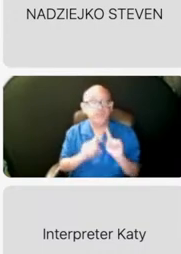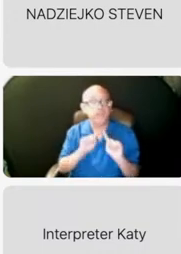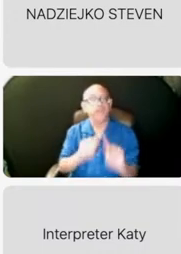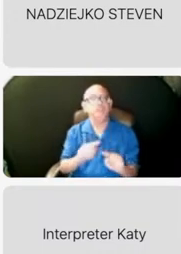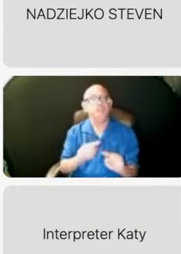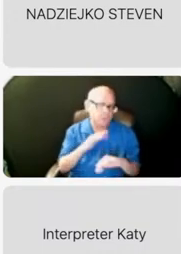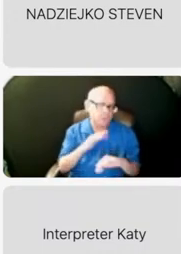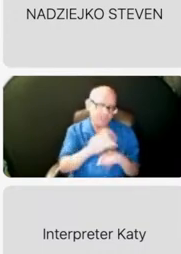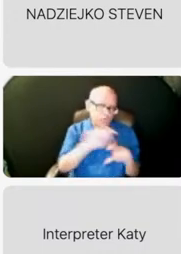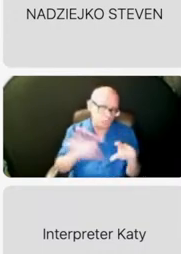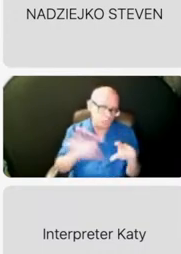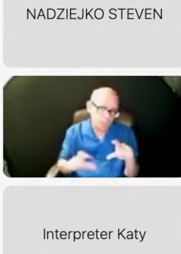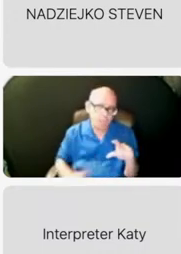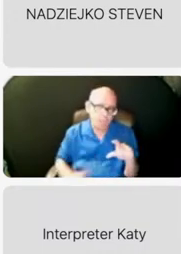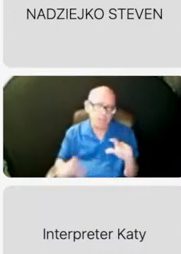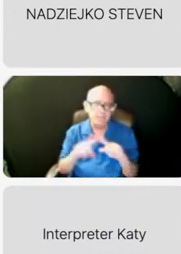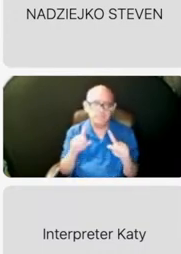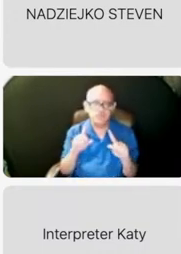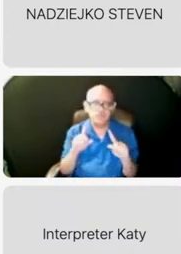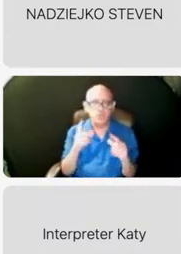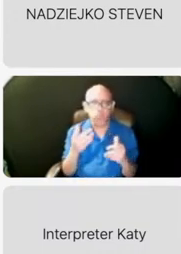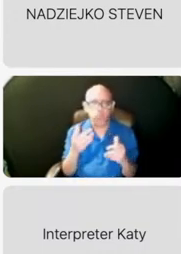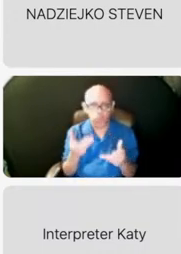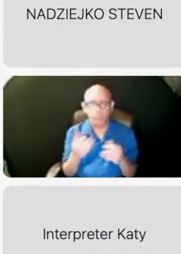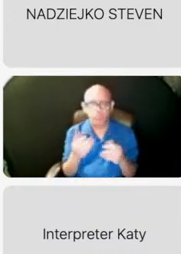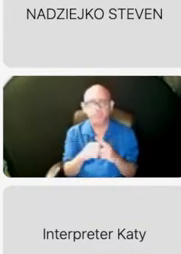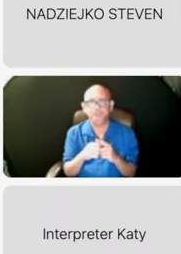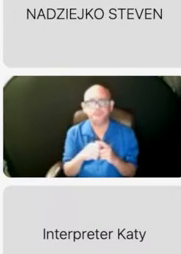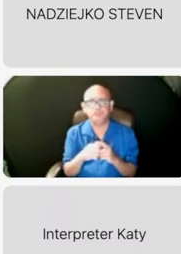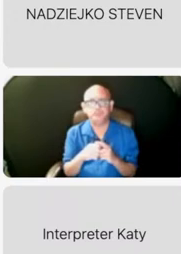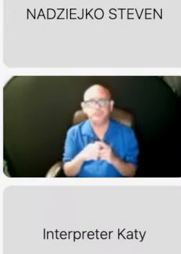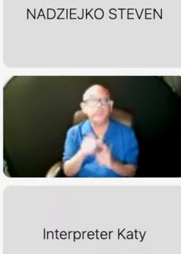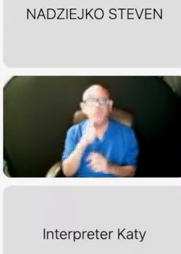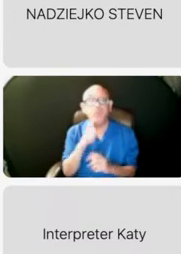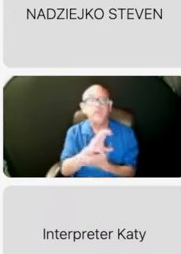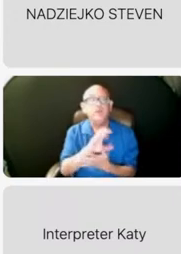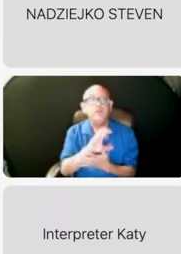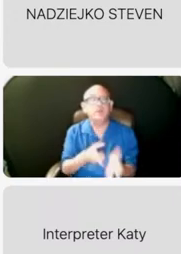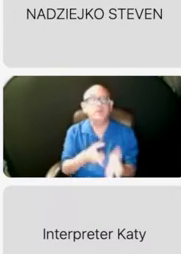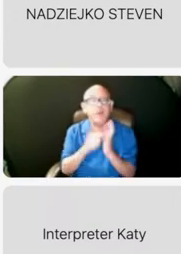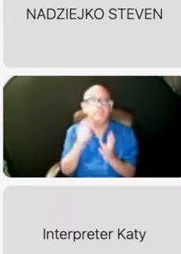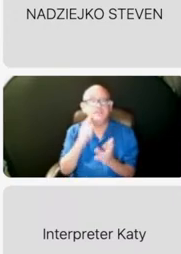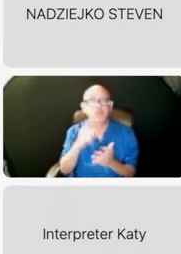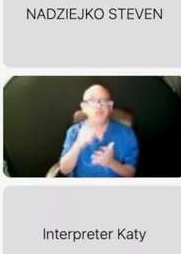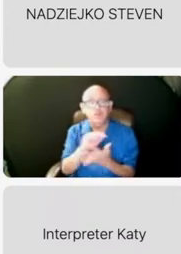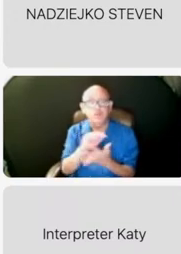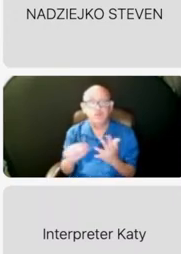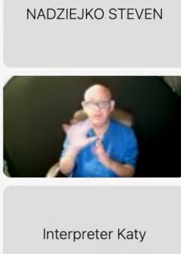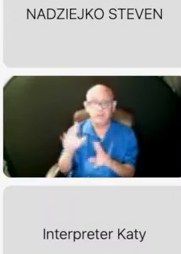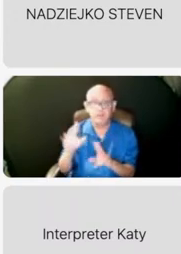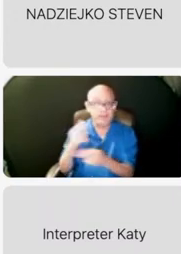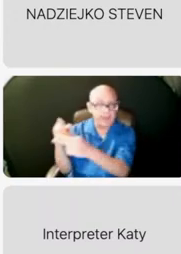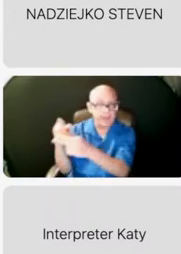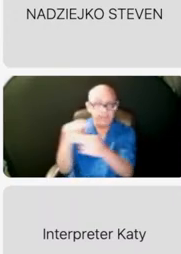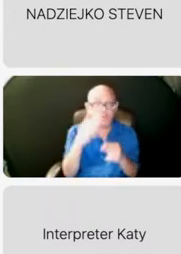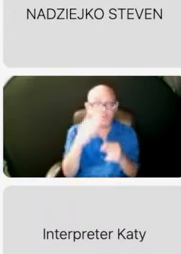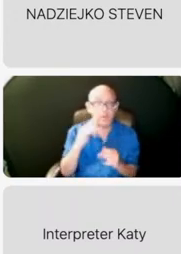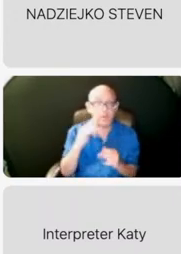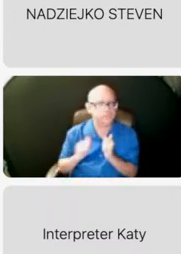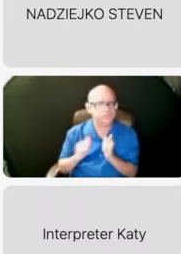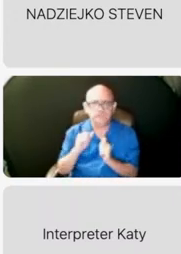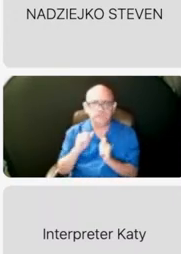uh and you know the criteria really is nominees were selected because of their dedication to uh the